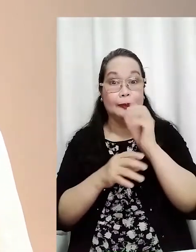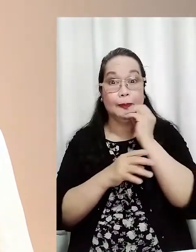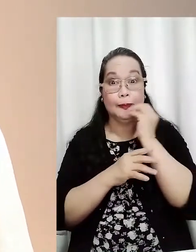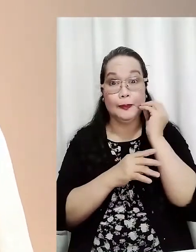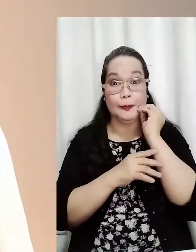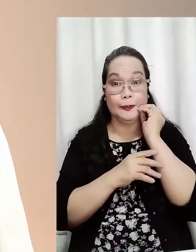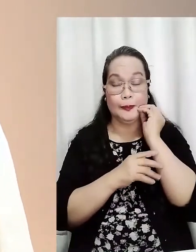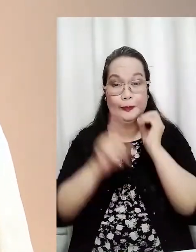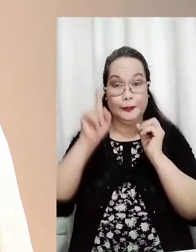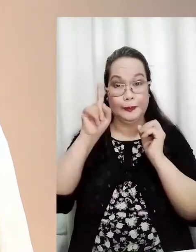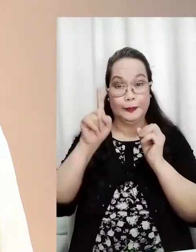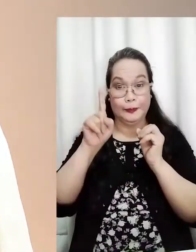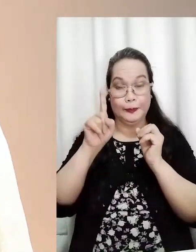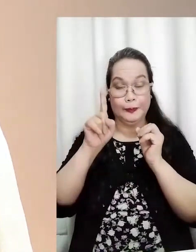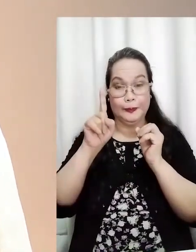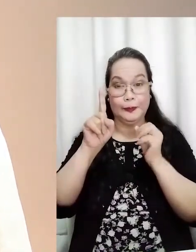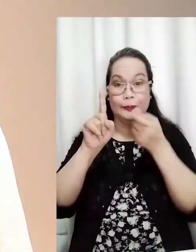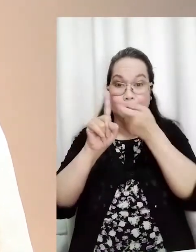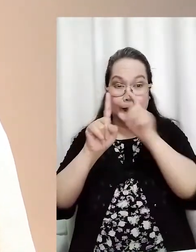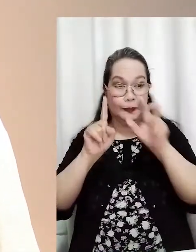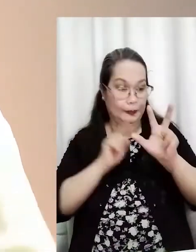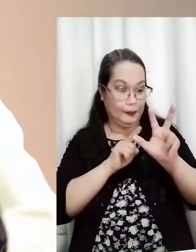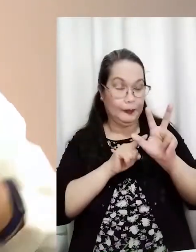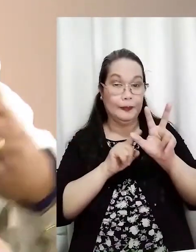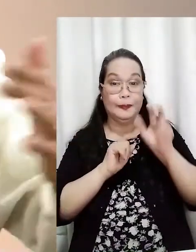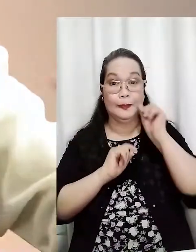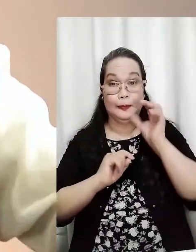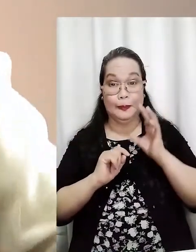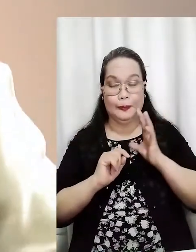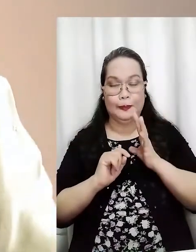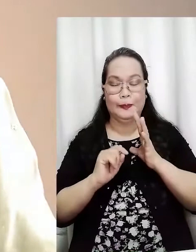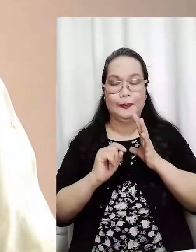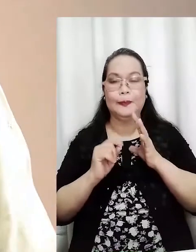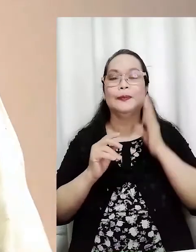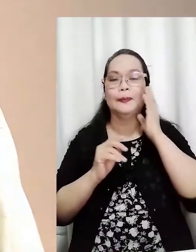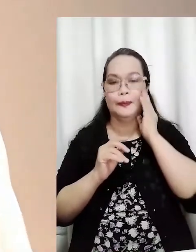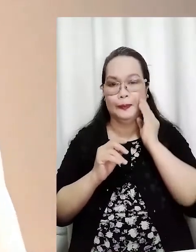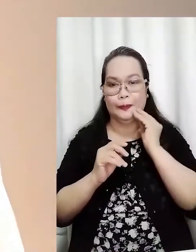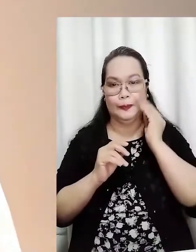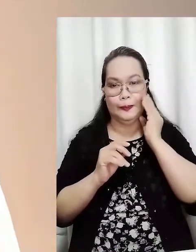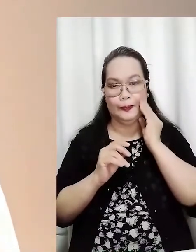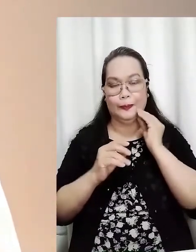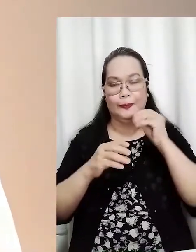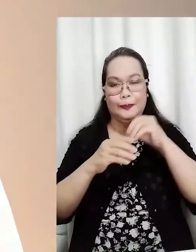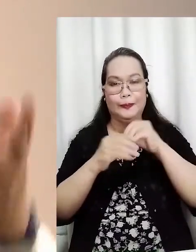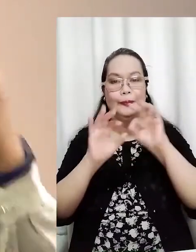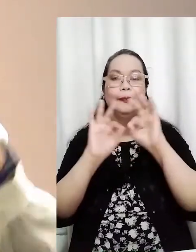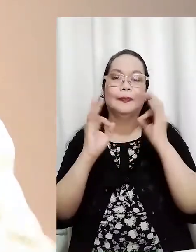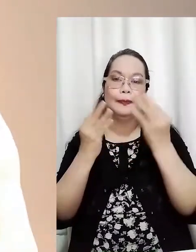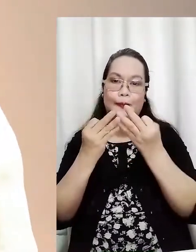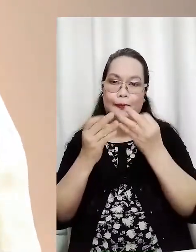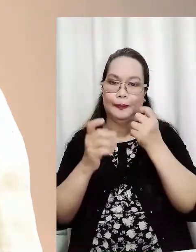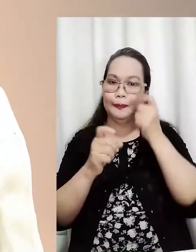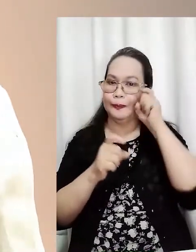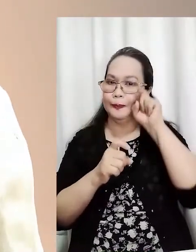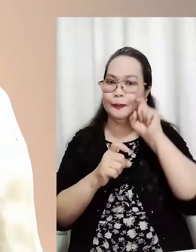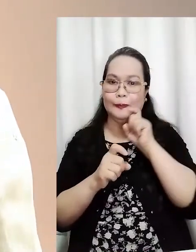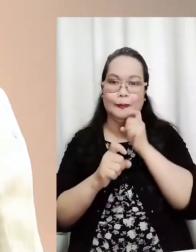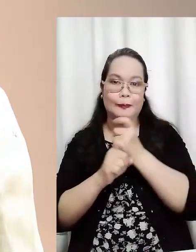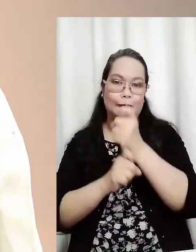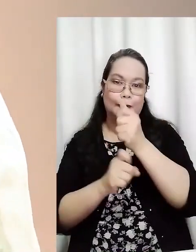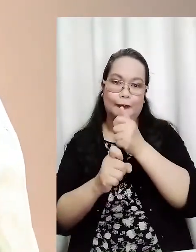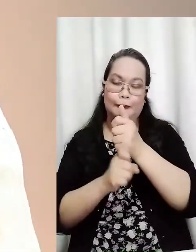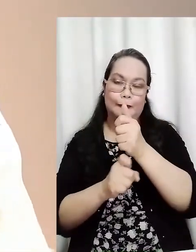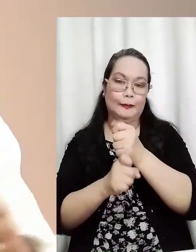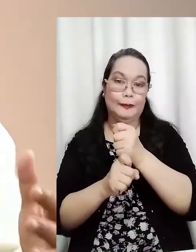1 out of every 3 victims of sexual violence happens in the family. You know, the family is supposed to be a